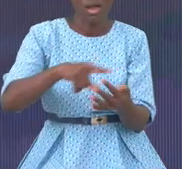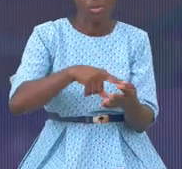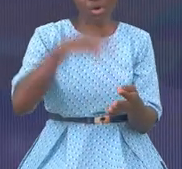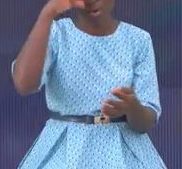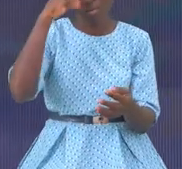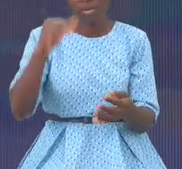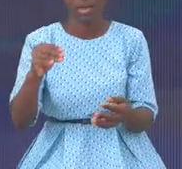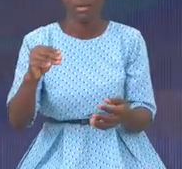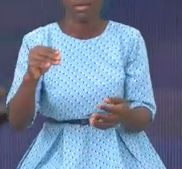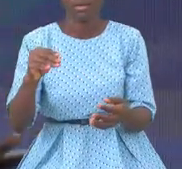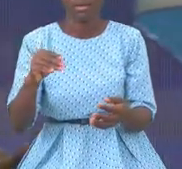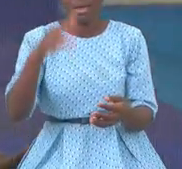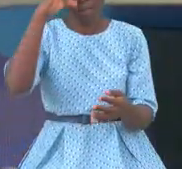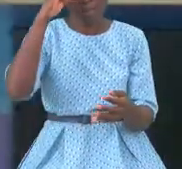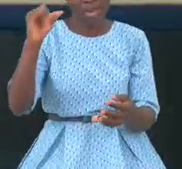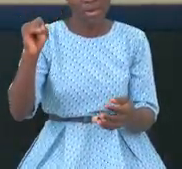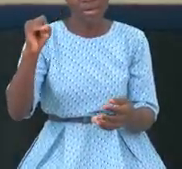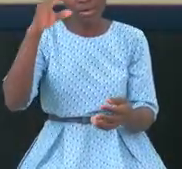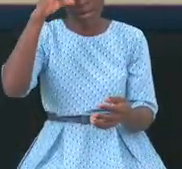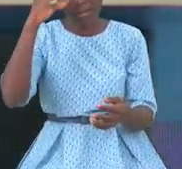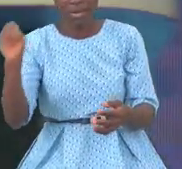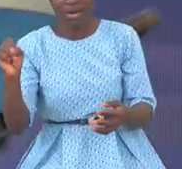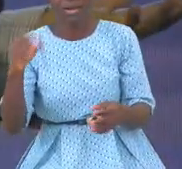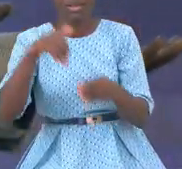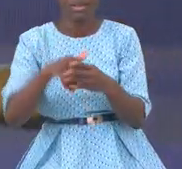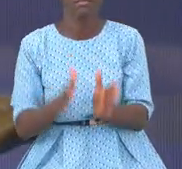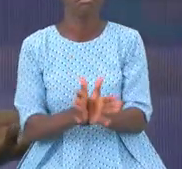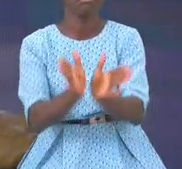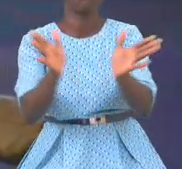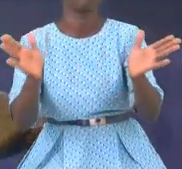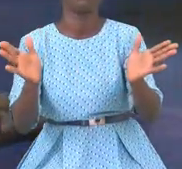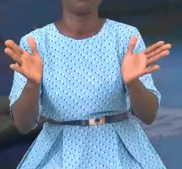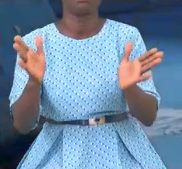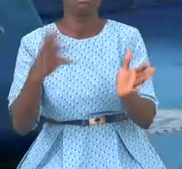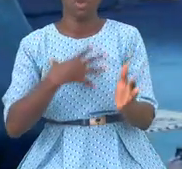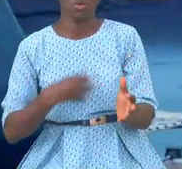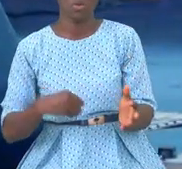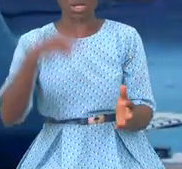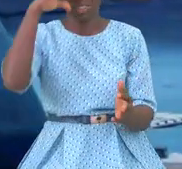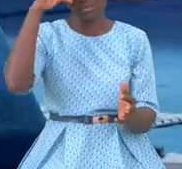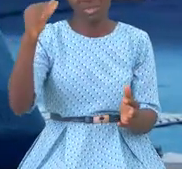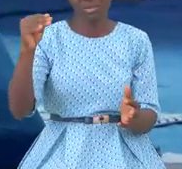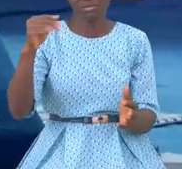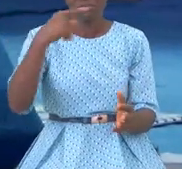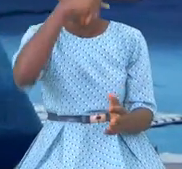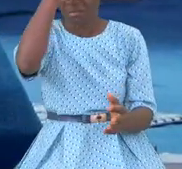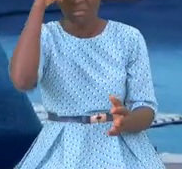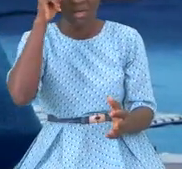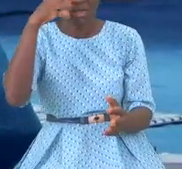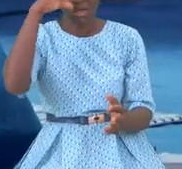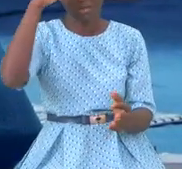Men in general, white men, black men, brown